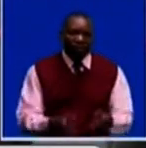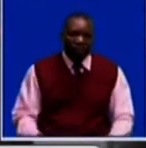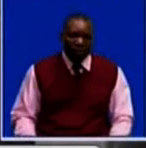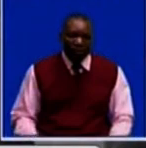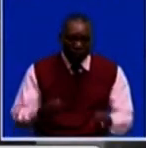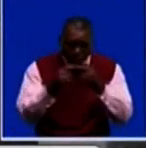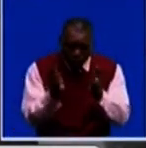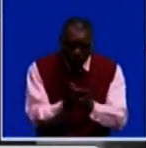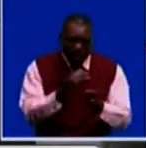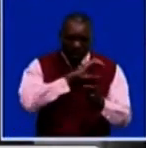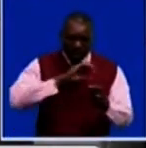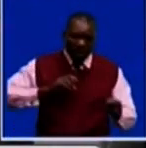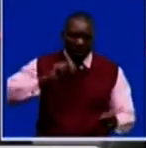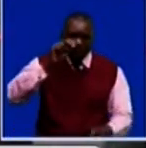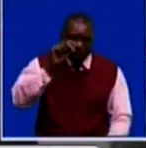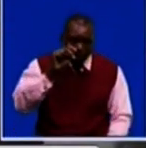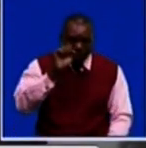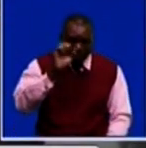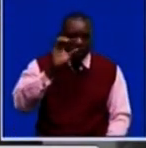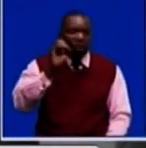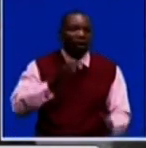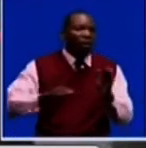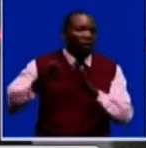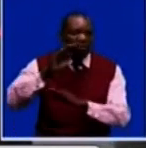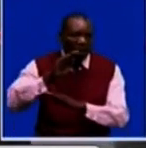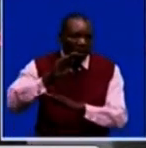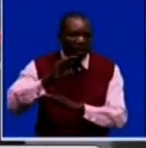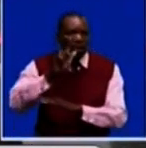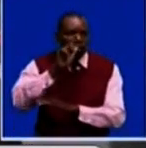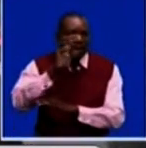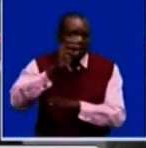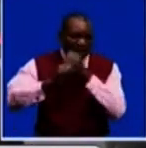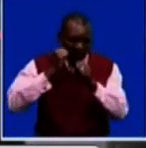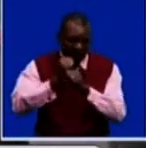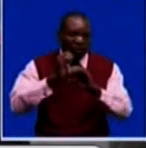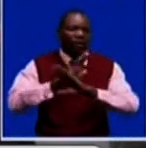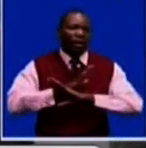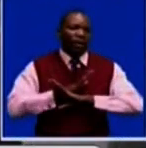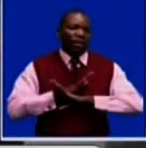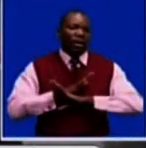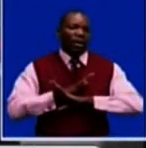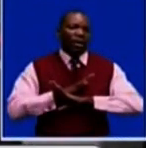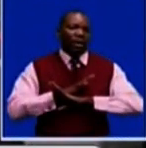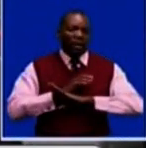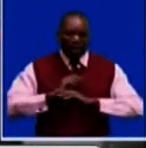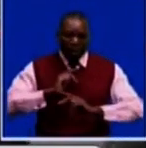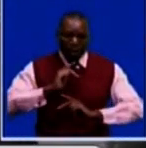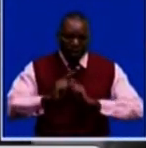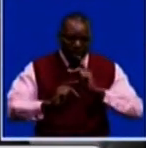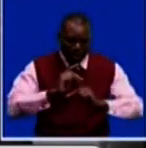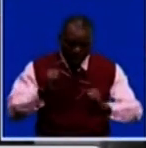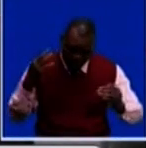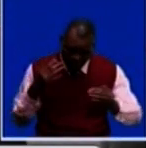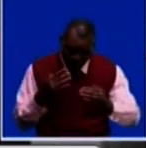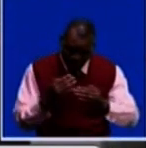NISCO group of companies has been in Zambia for over close to 26 years. and in the process it has created